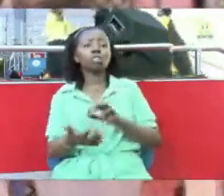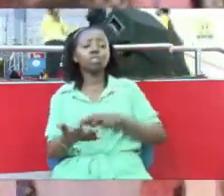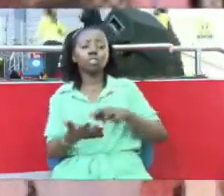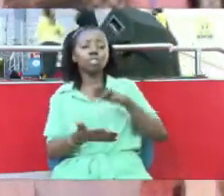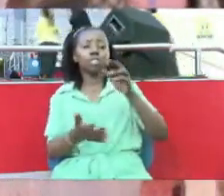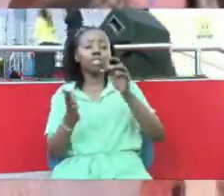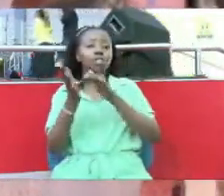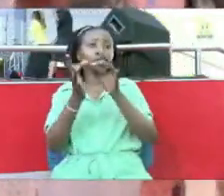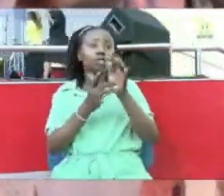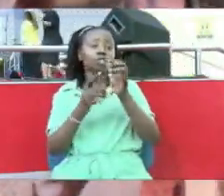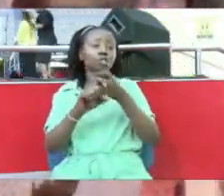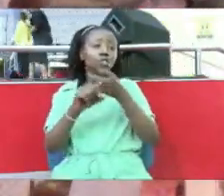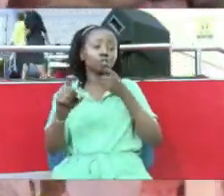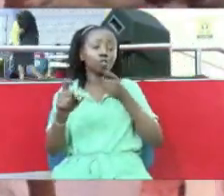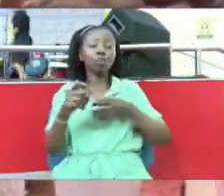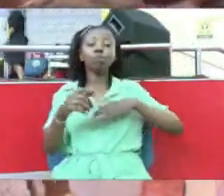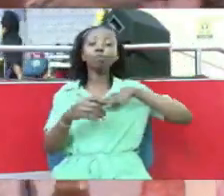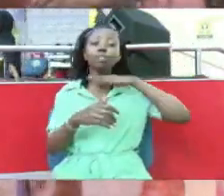dead.